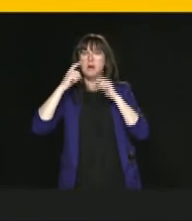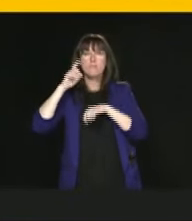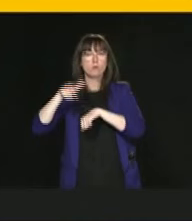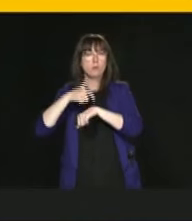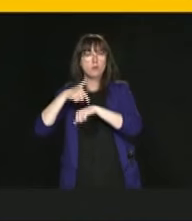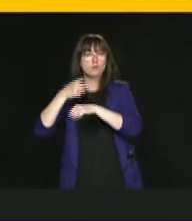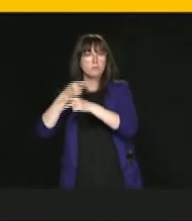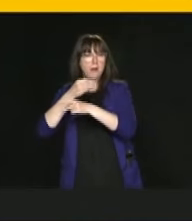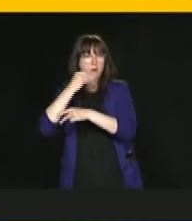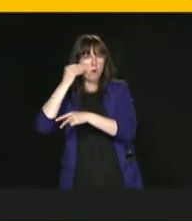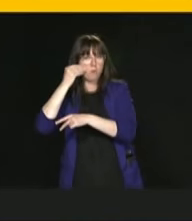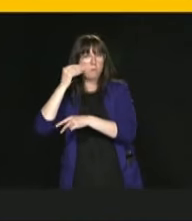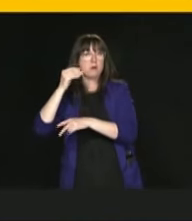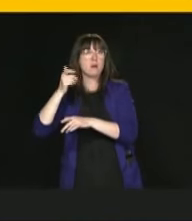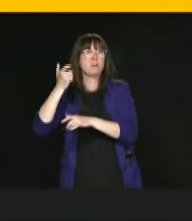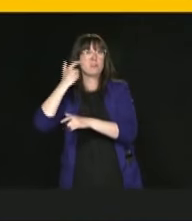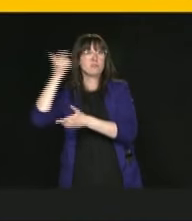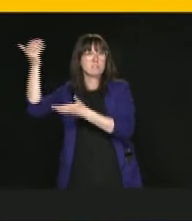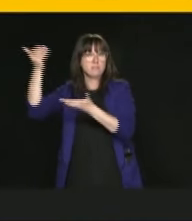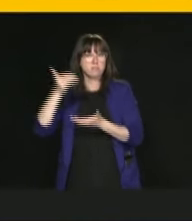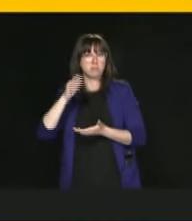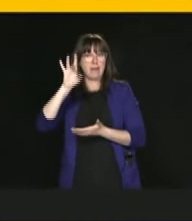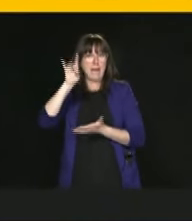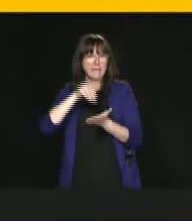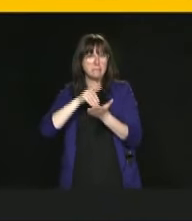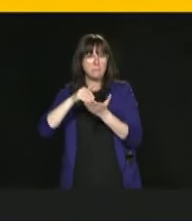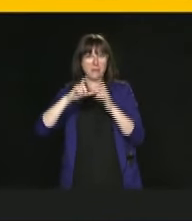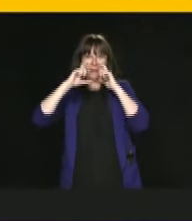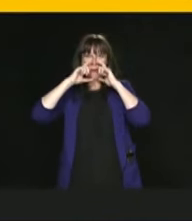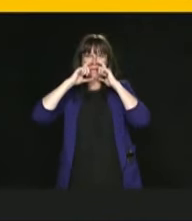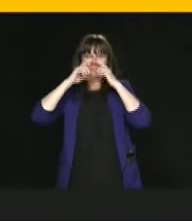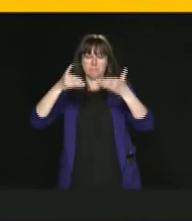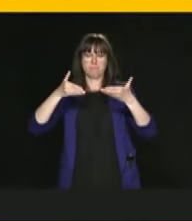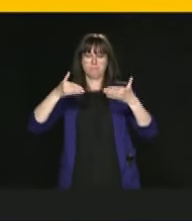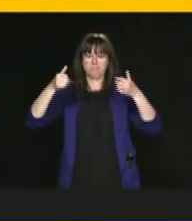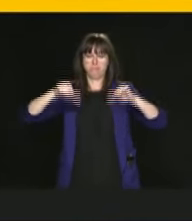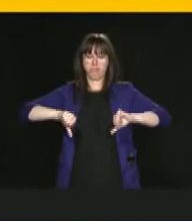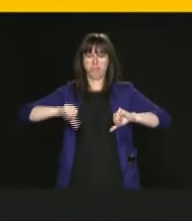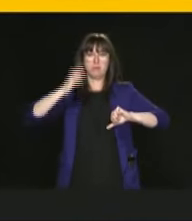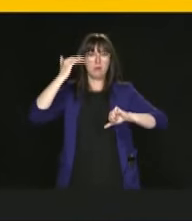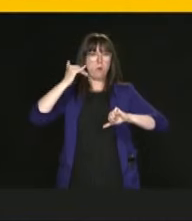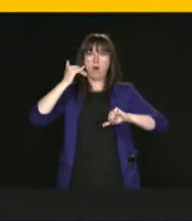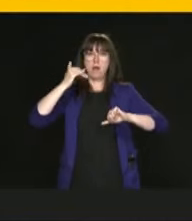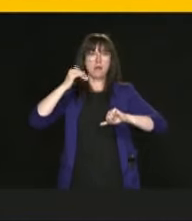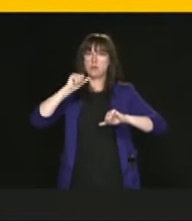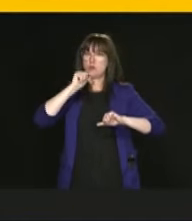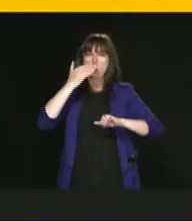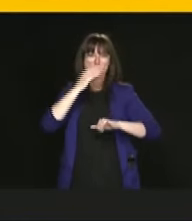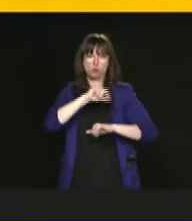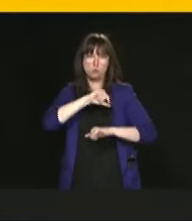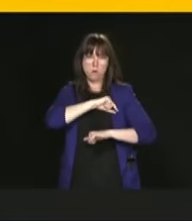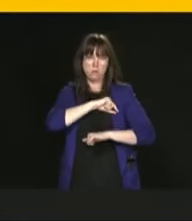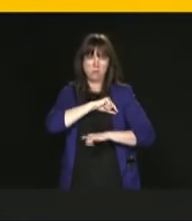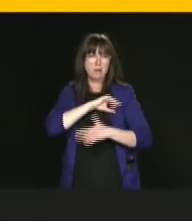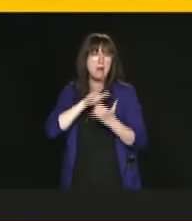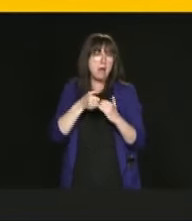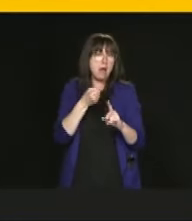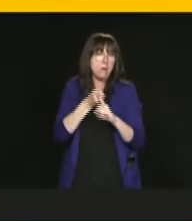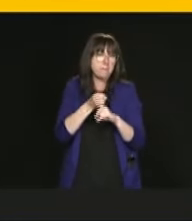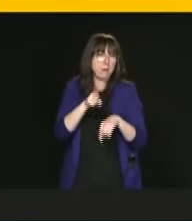8 million masks that was rejected because they weren't up to that quality, what impact might have that had, and on particular in long-term care homes?